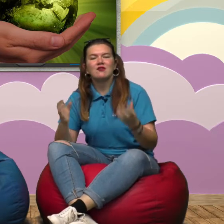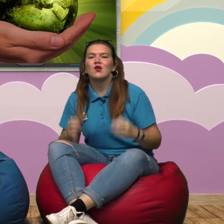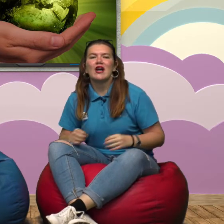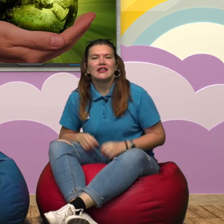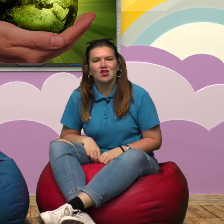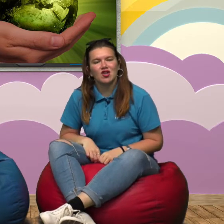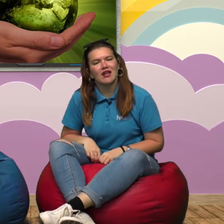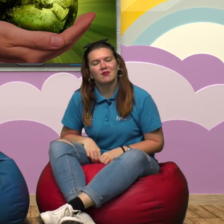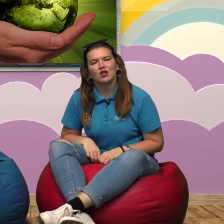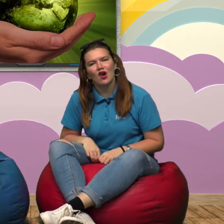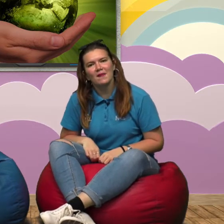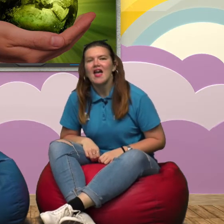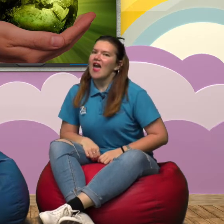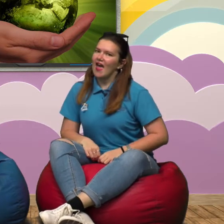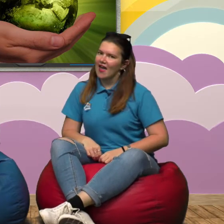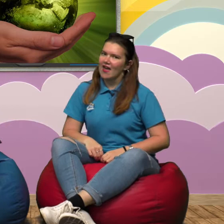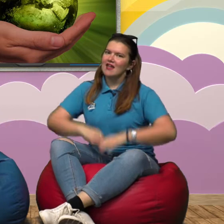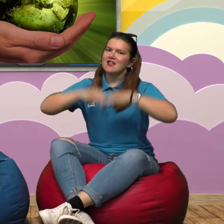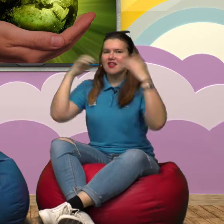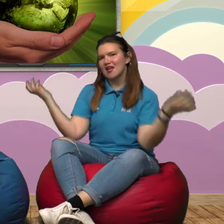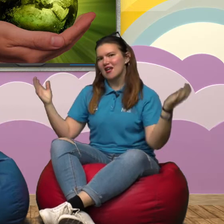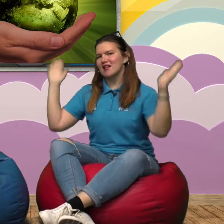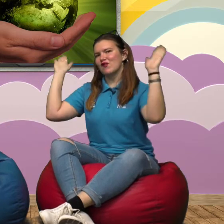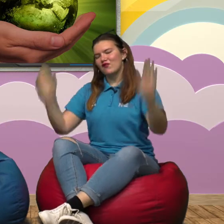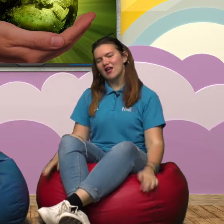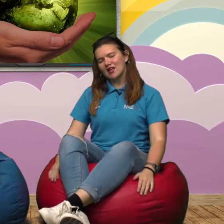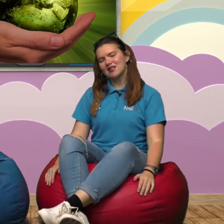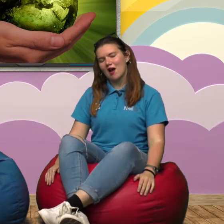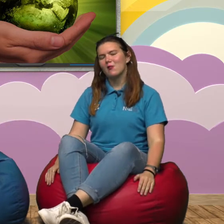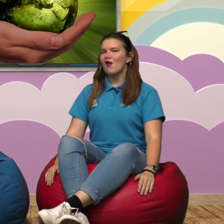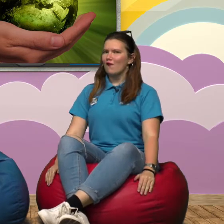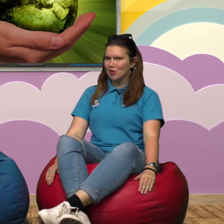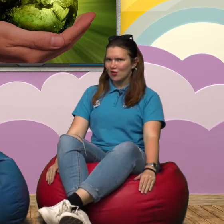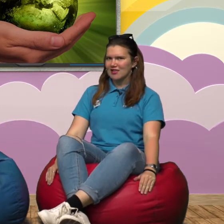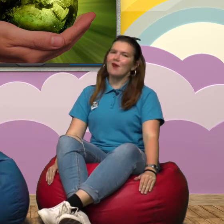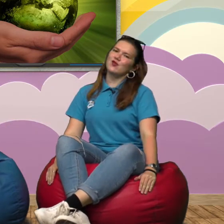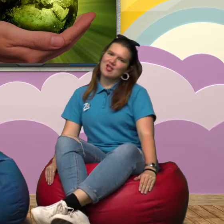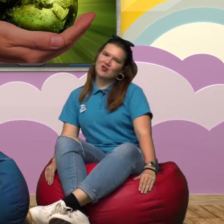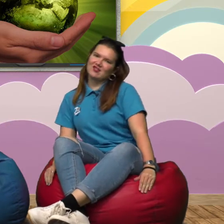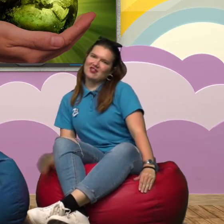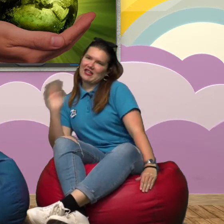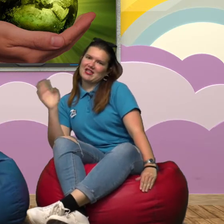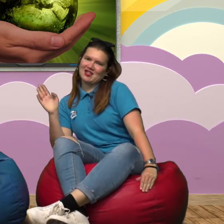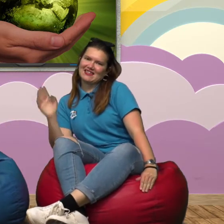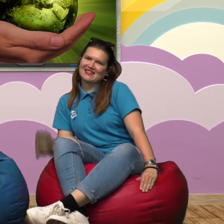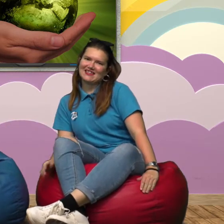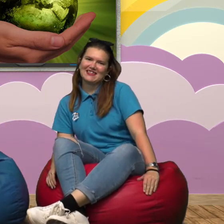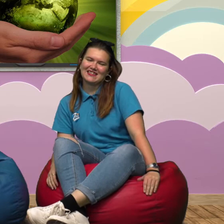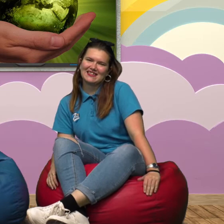to info@kickstartnam.com. And then it is finally time for story time. We'll see you